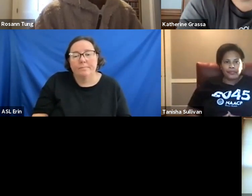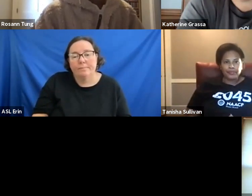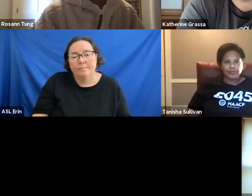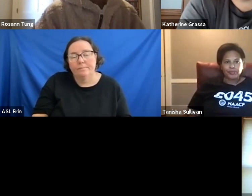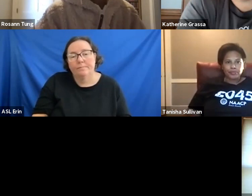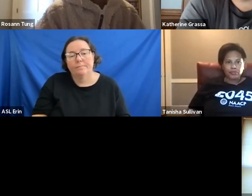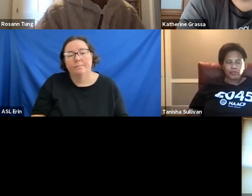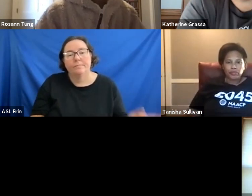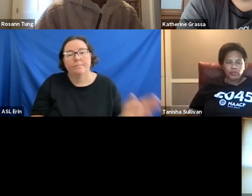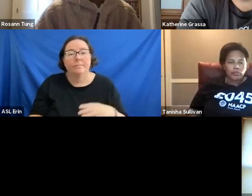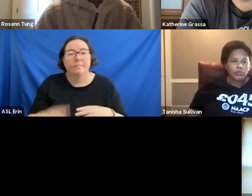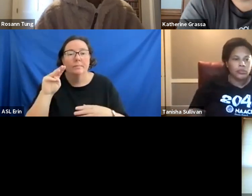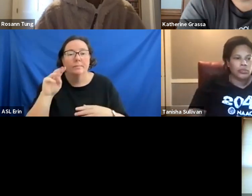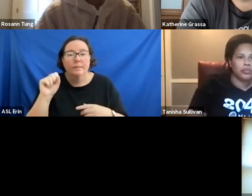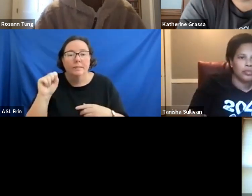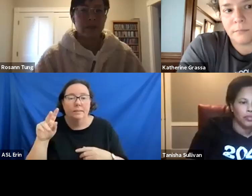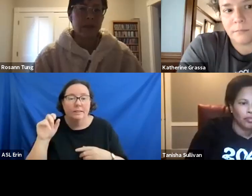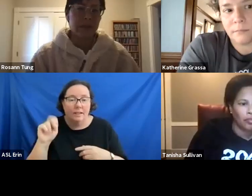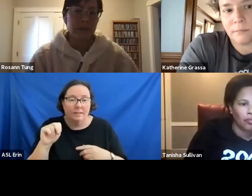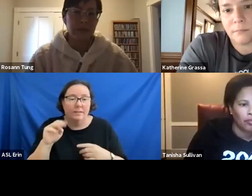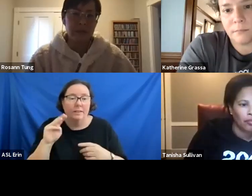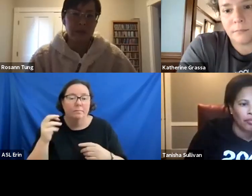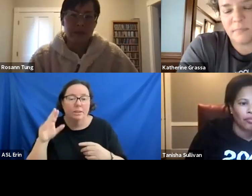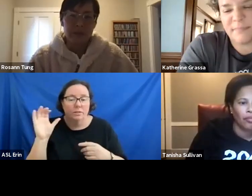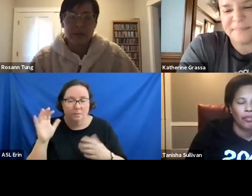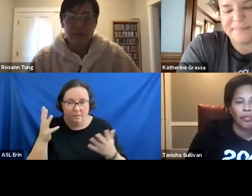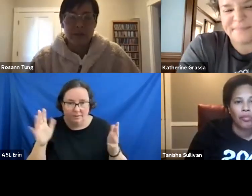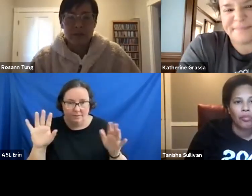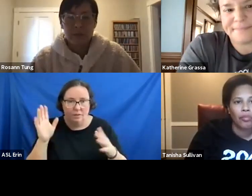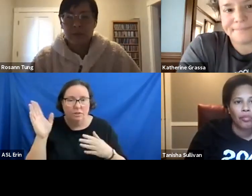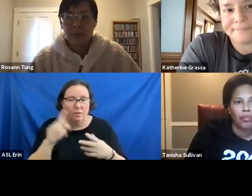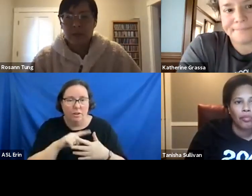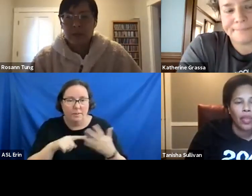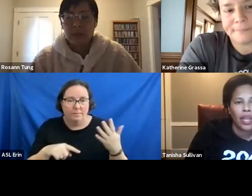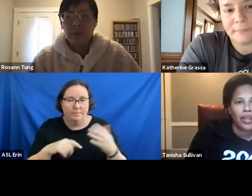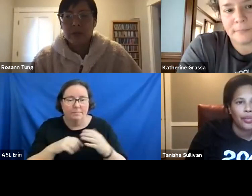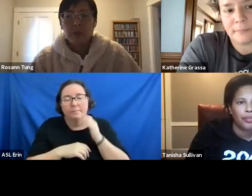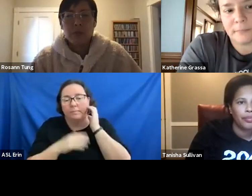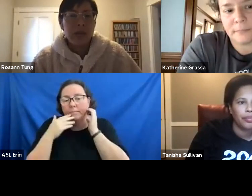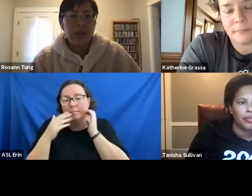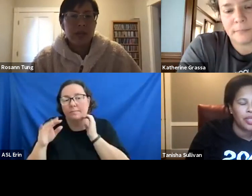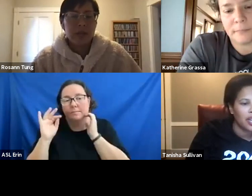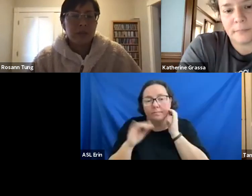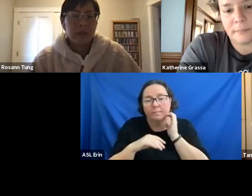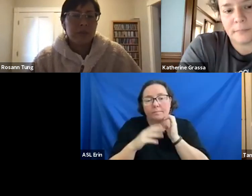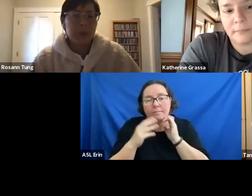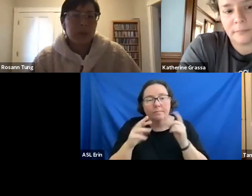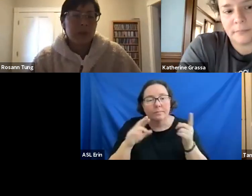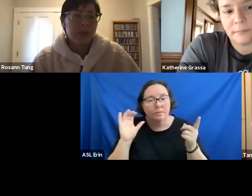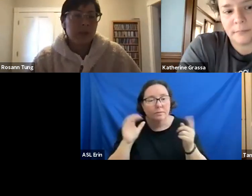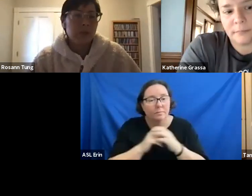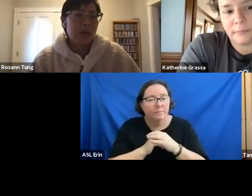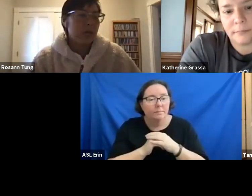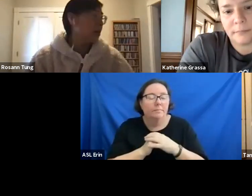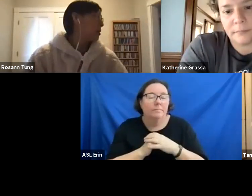Ms. Sullivan, Mr. Contempassis, that concludes our speakers for public comment. Thank you. Thank you. Mr. Contempassis.